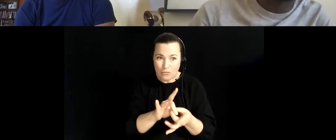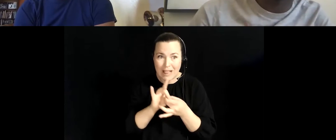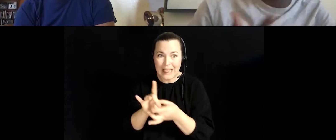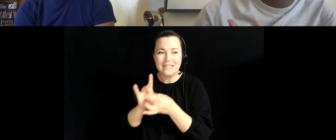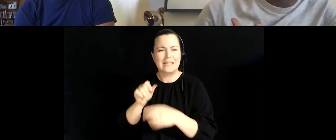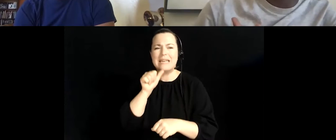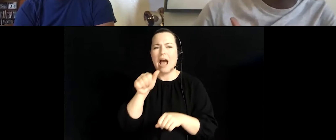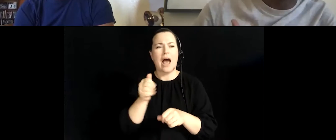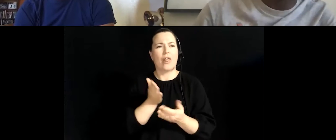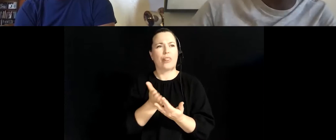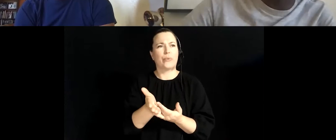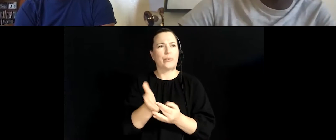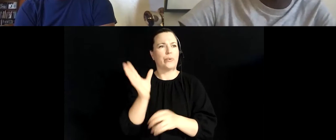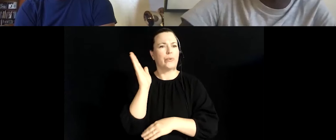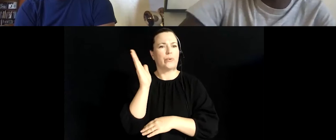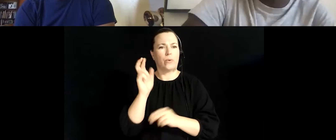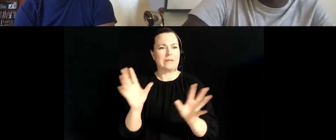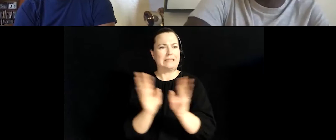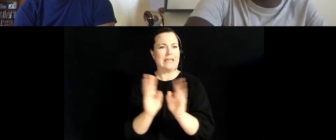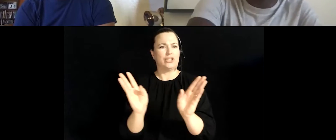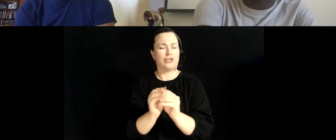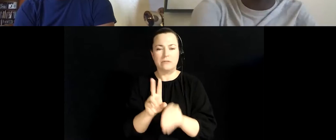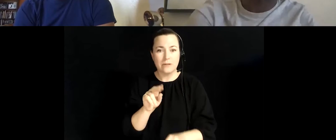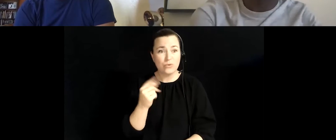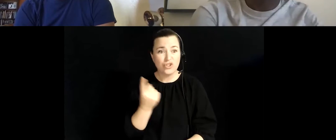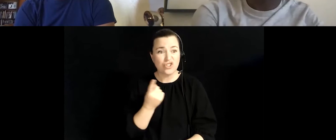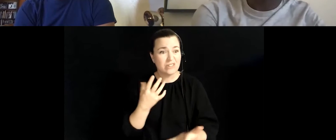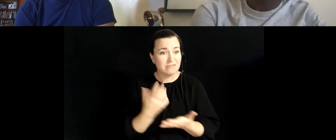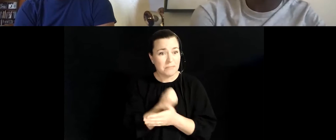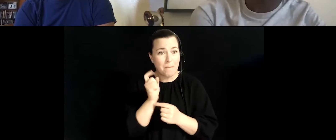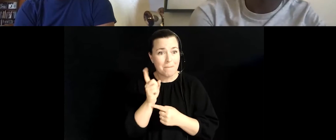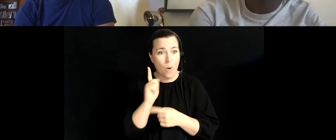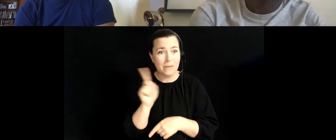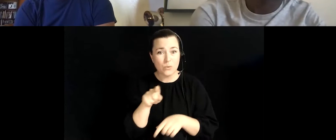it's through moments where you can share. Yeah.